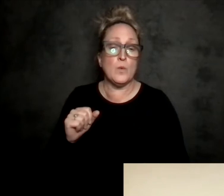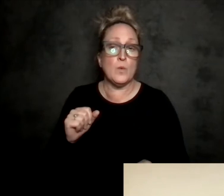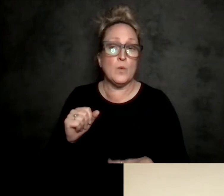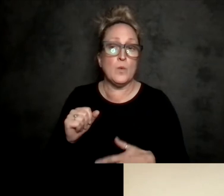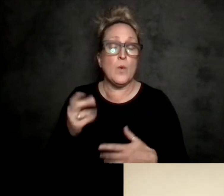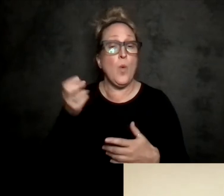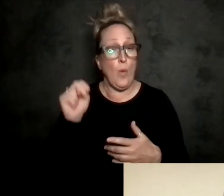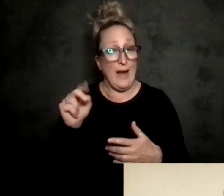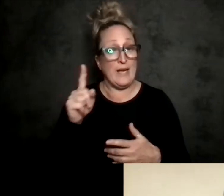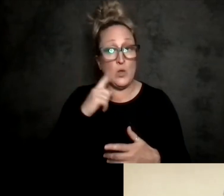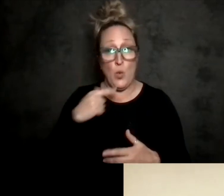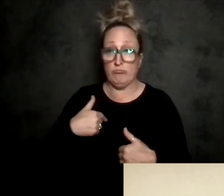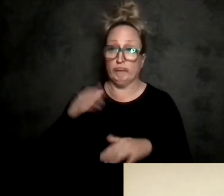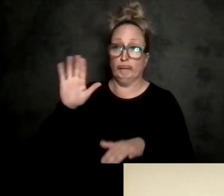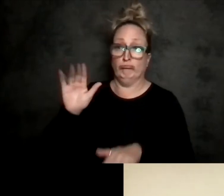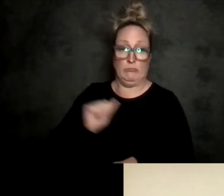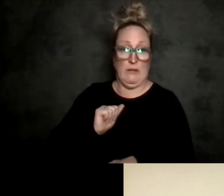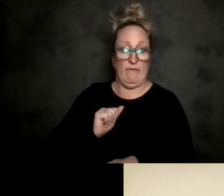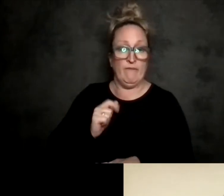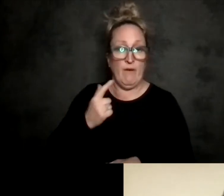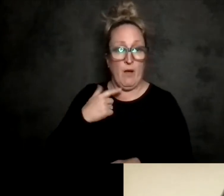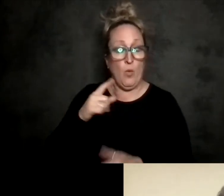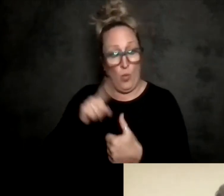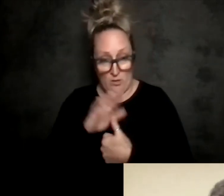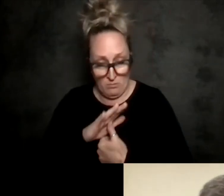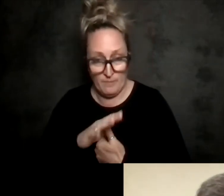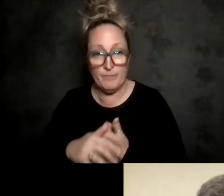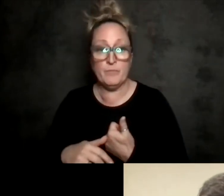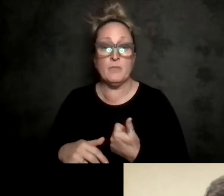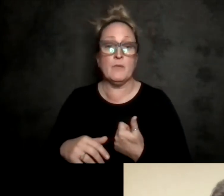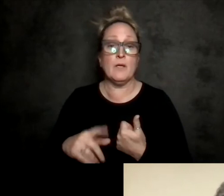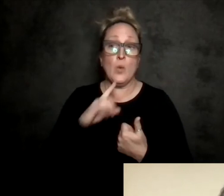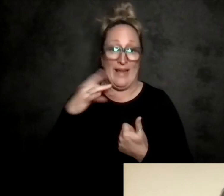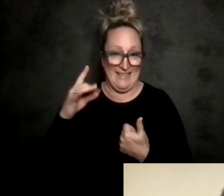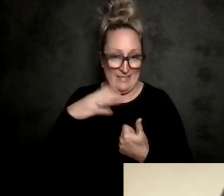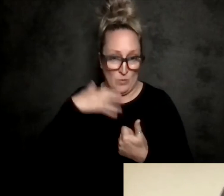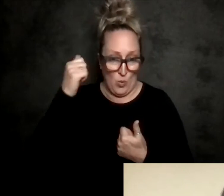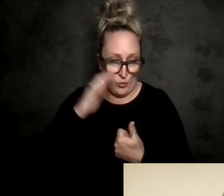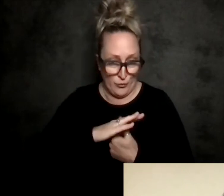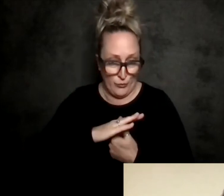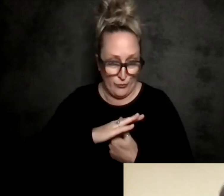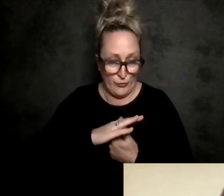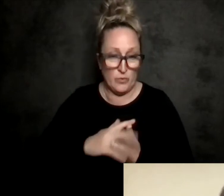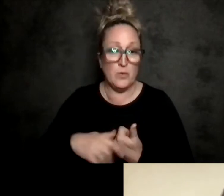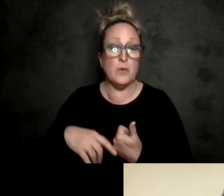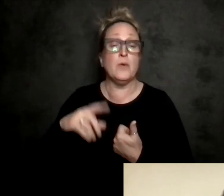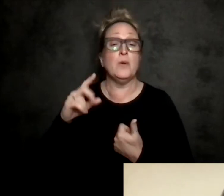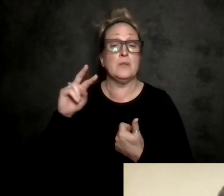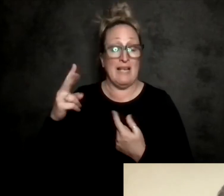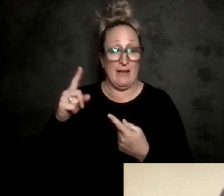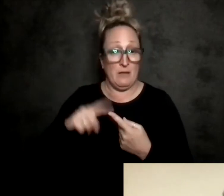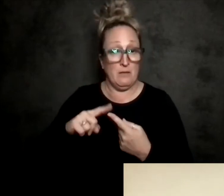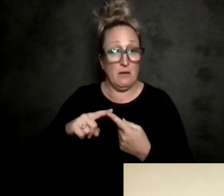when you're self-attesting, really it is, one, you are 18 years of age or older, and two, you